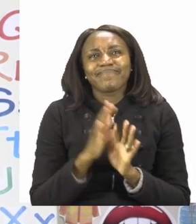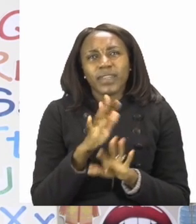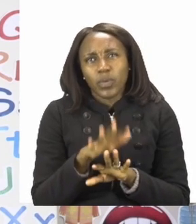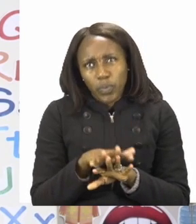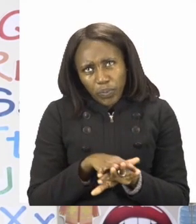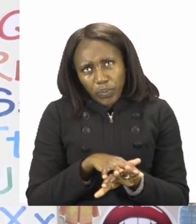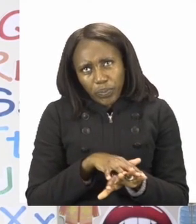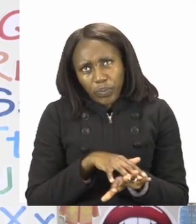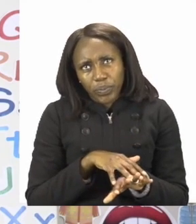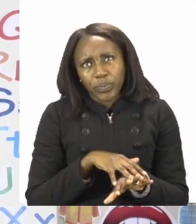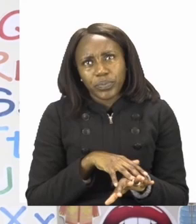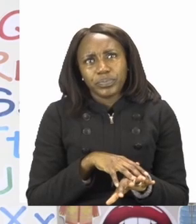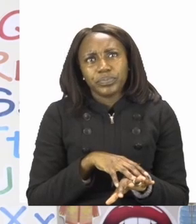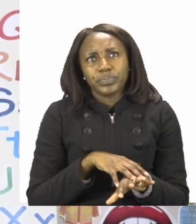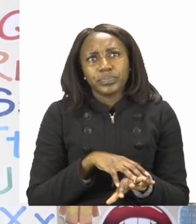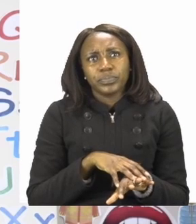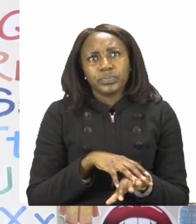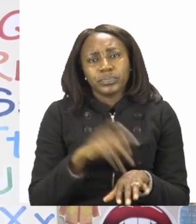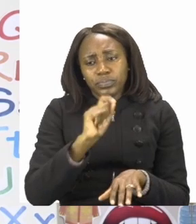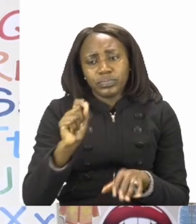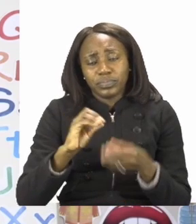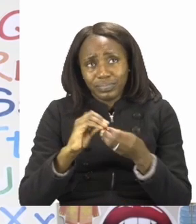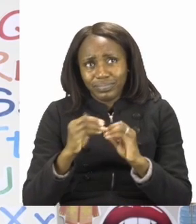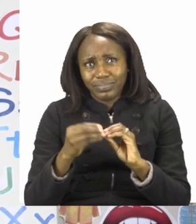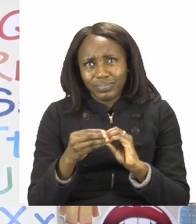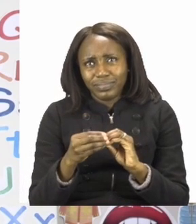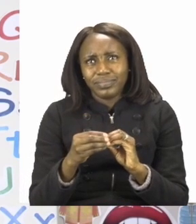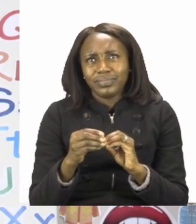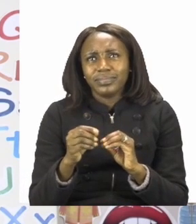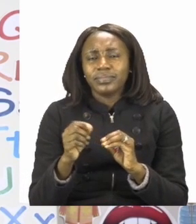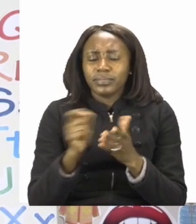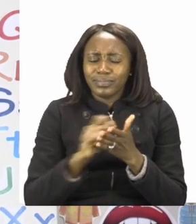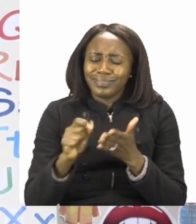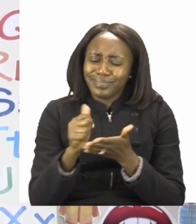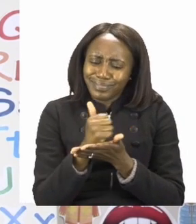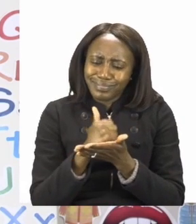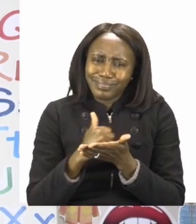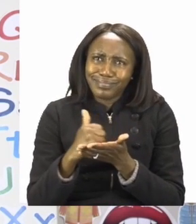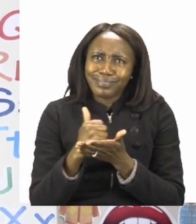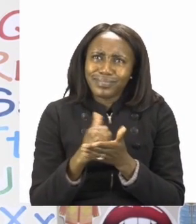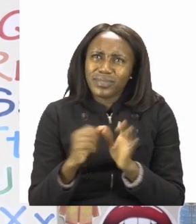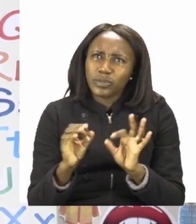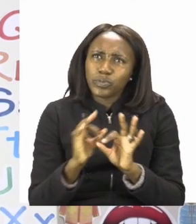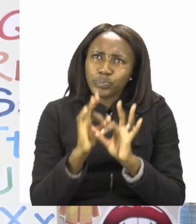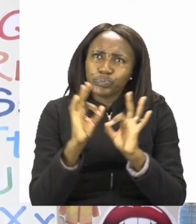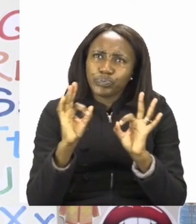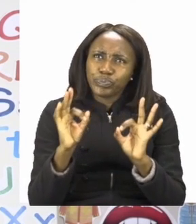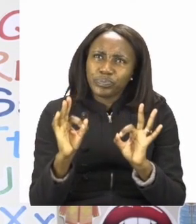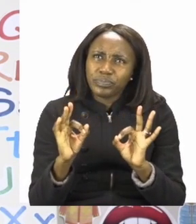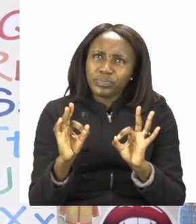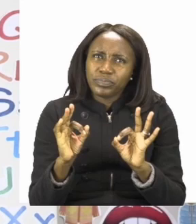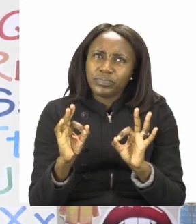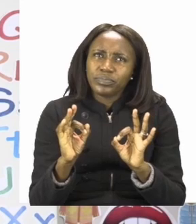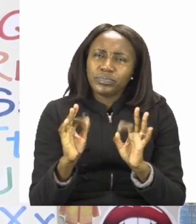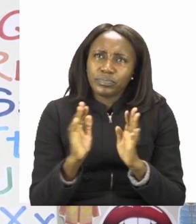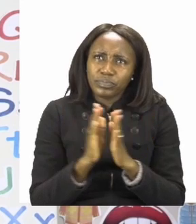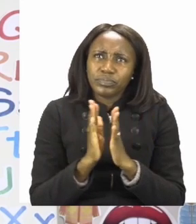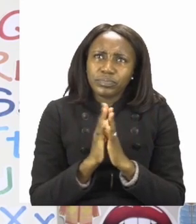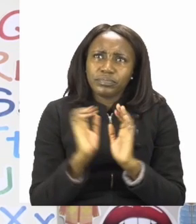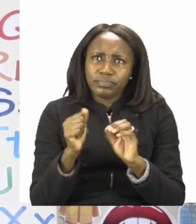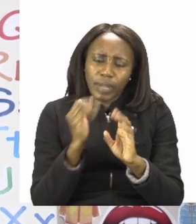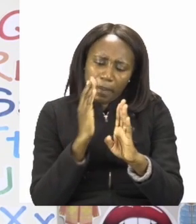girls, when you are drawing your numbers. Write them nice and clearly. Make sure that they are facing the